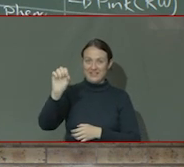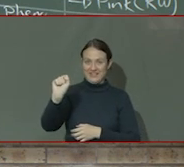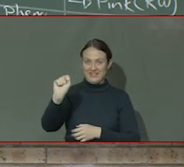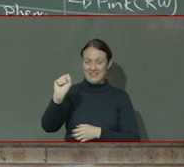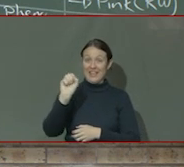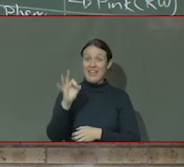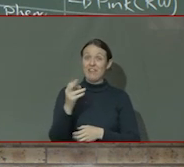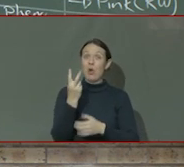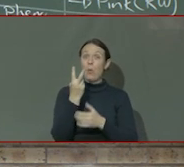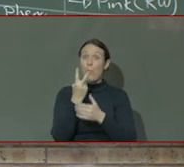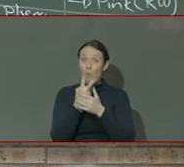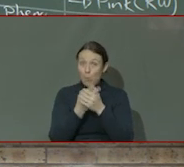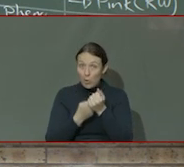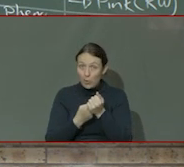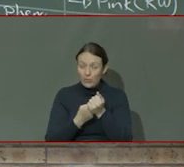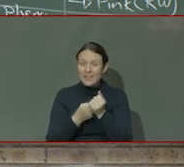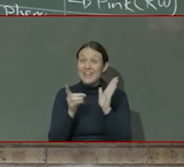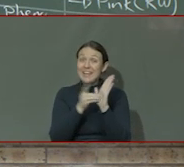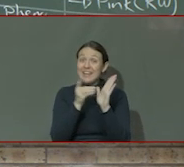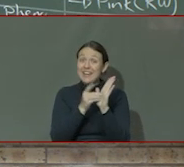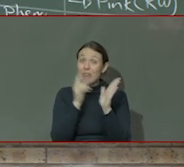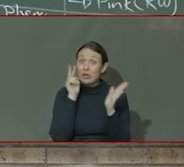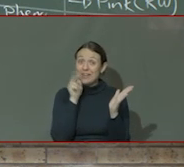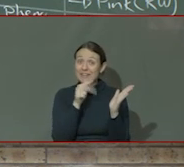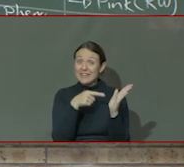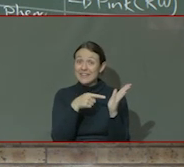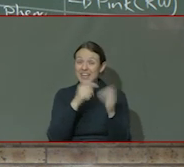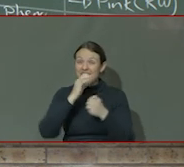both, please read the definition on the front page I've given you there.